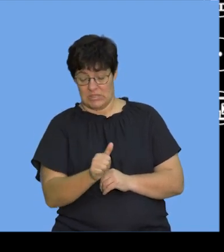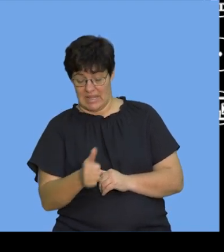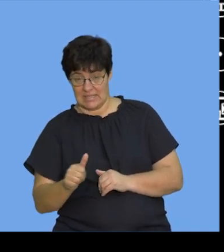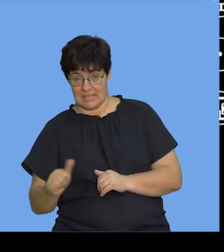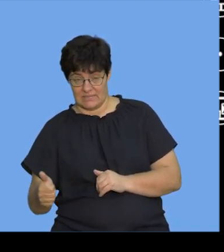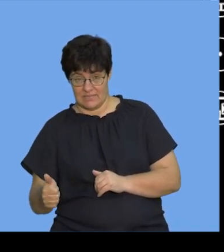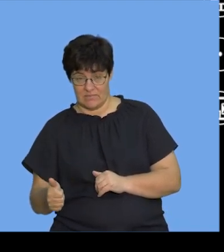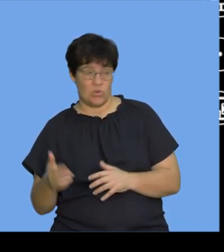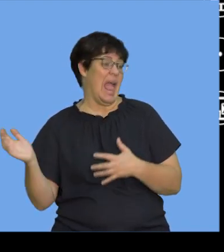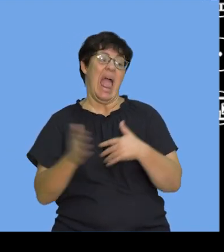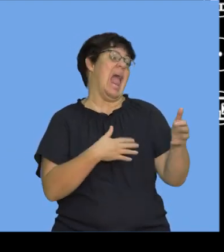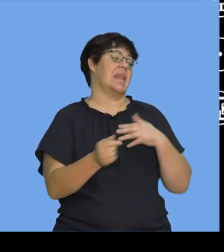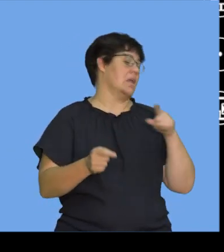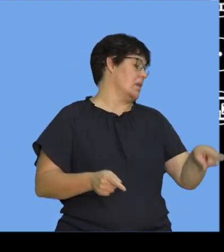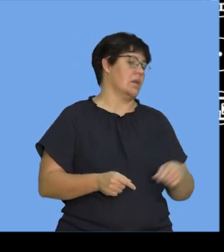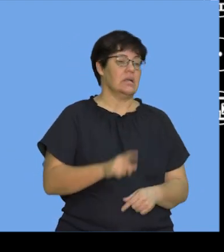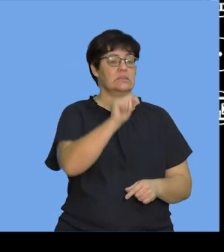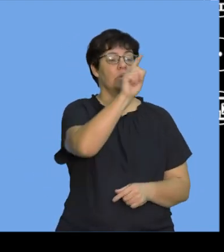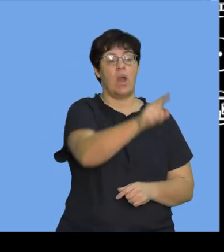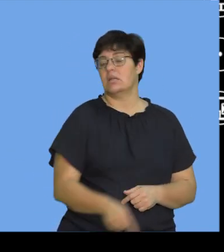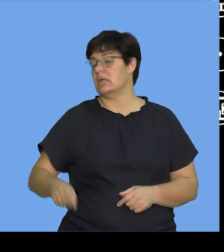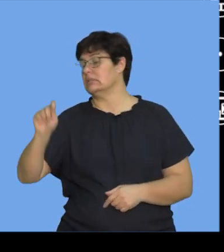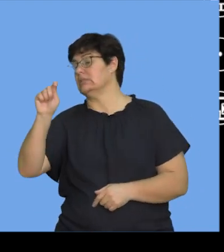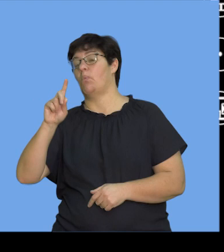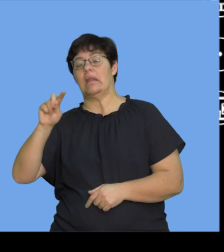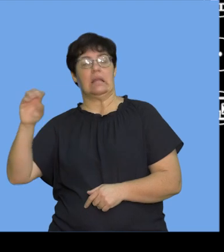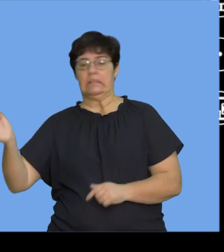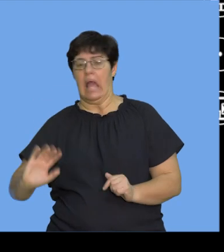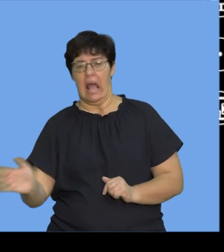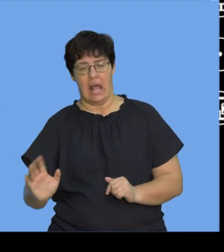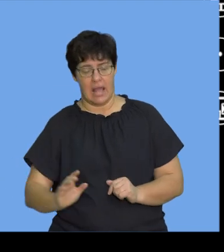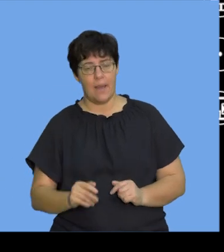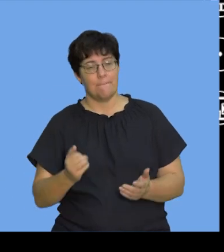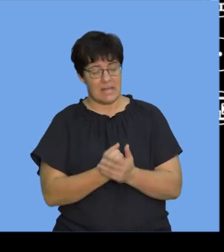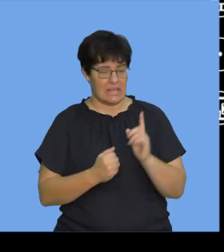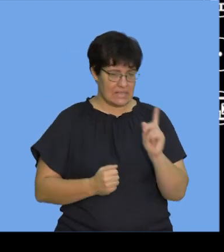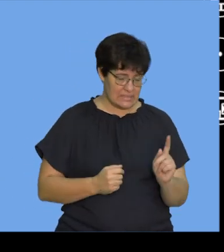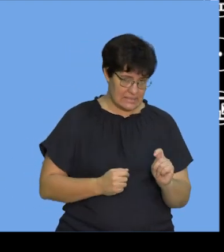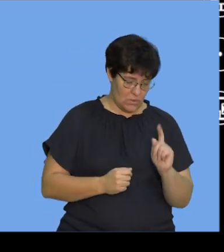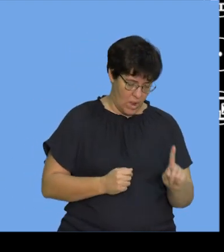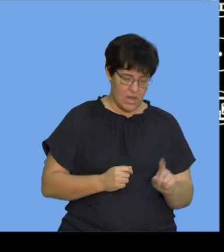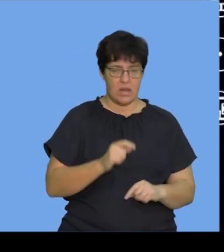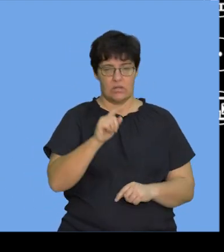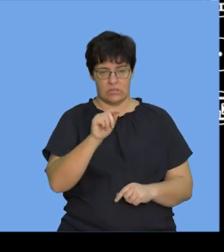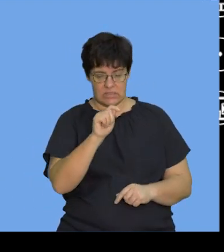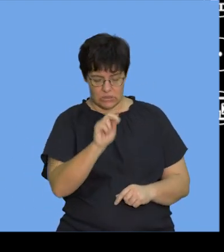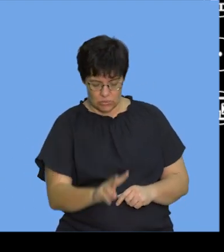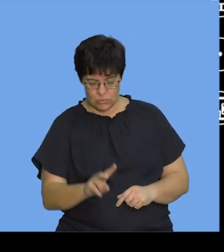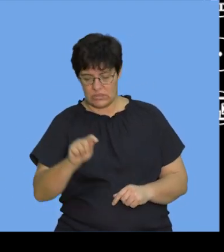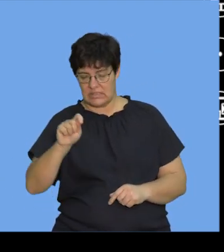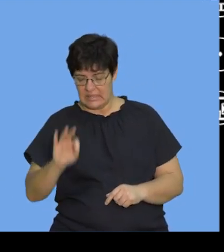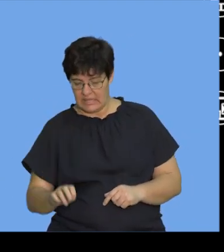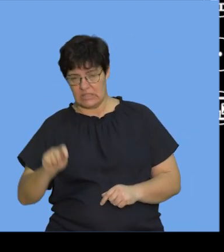just any terms. You can't take T1 and T100. No, it must be T1 and T2 or T2 and T3. Like that, they must just